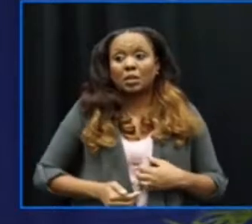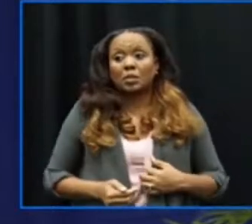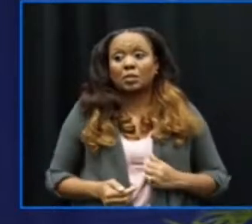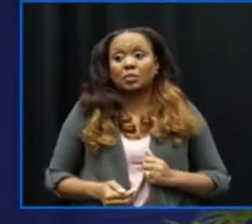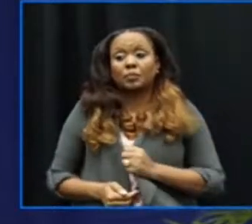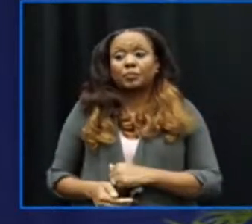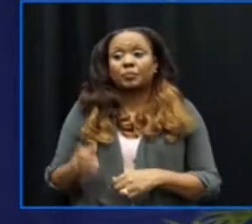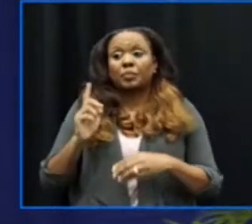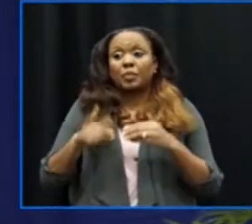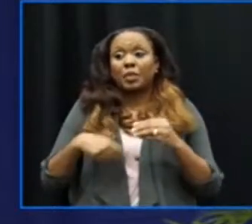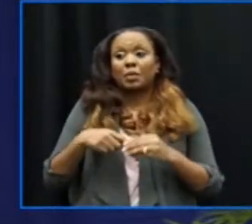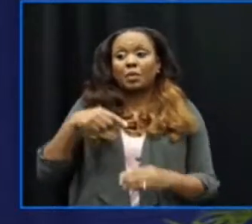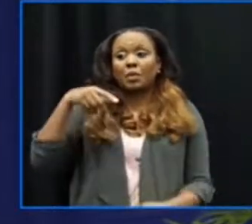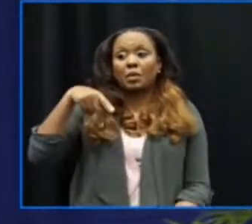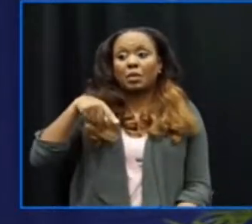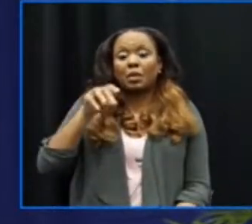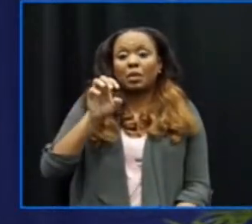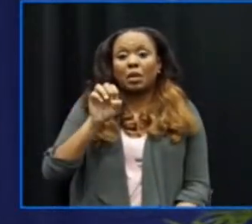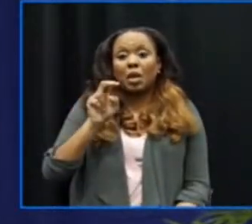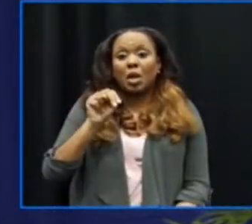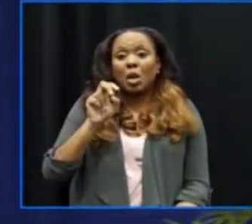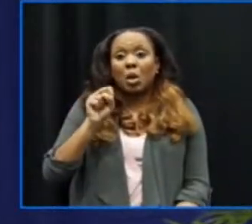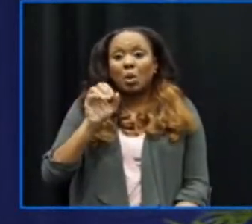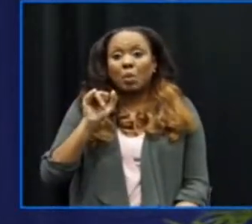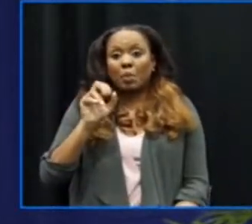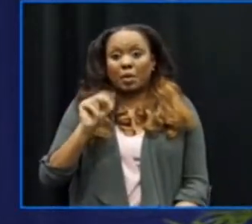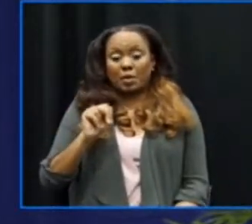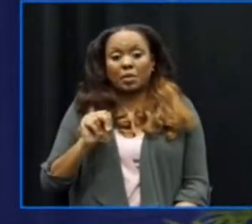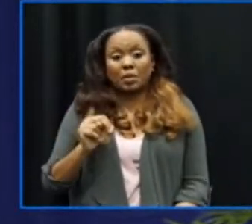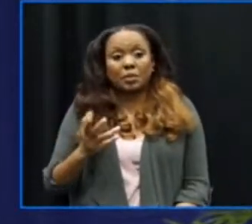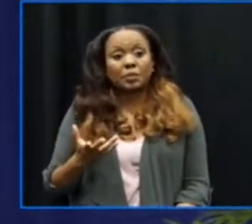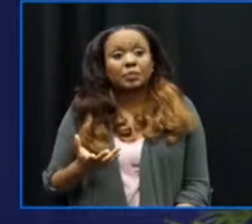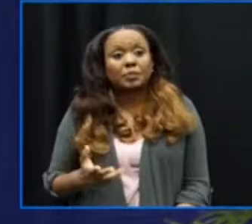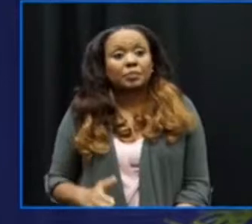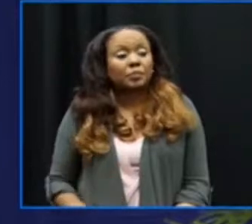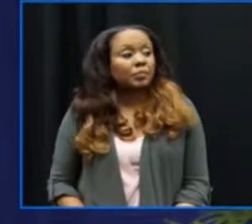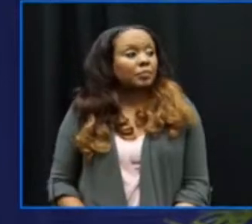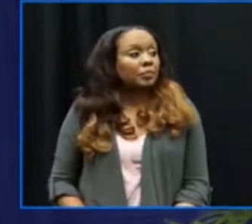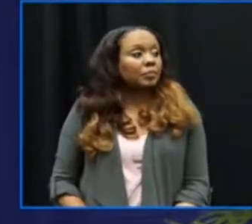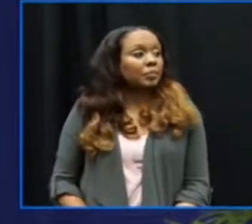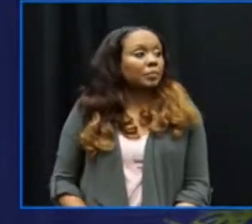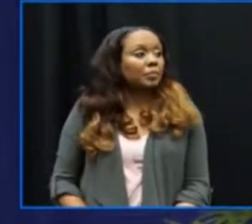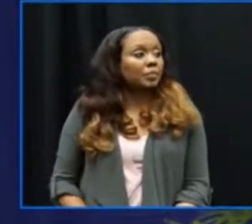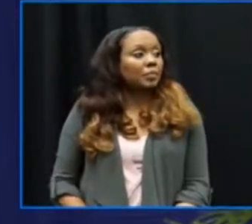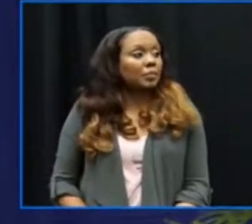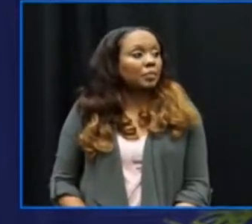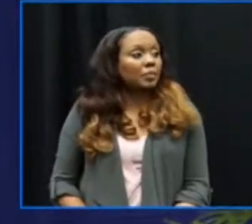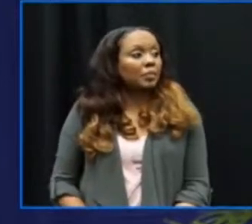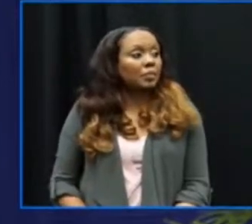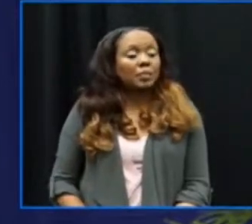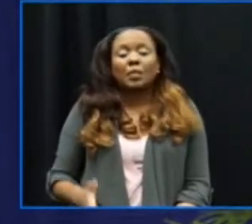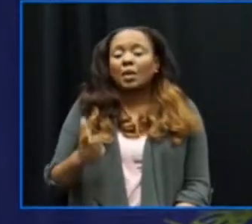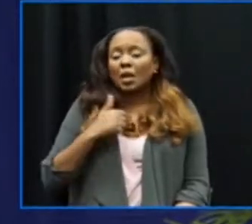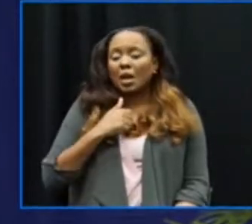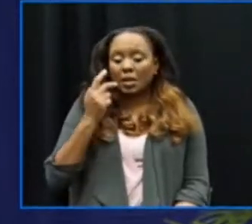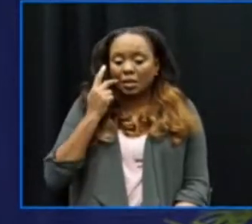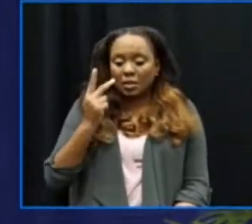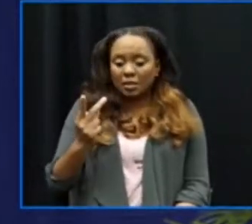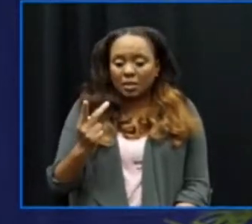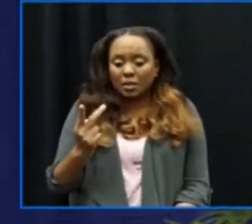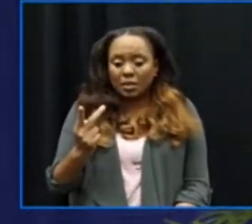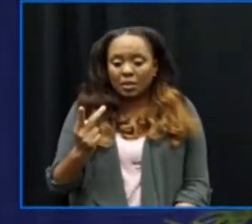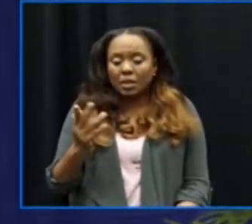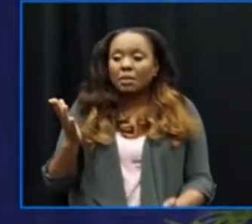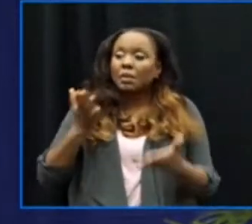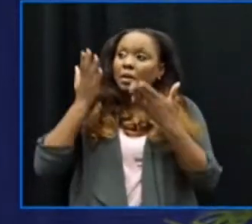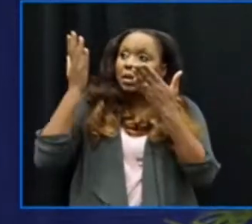pensions and the National Insurance Scheme. Having only seen the presentation I'm not the full report. I will